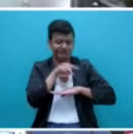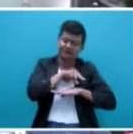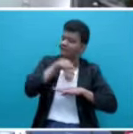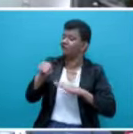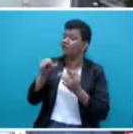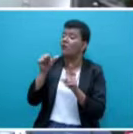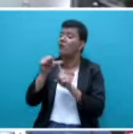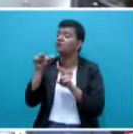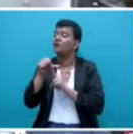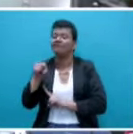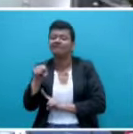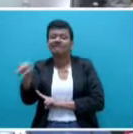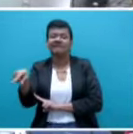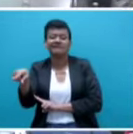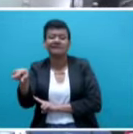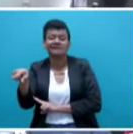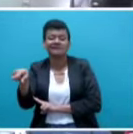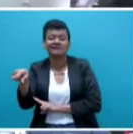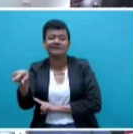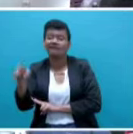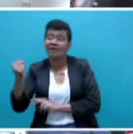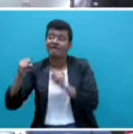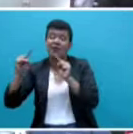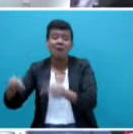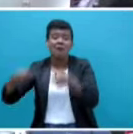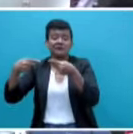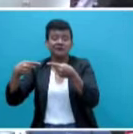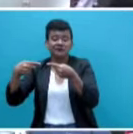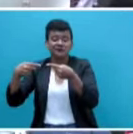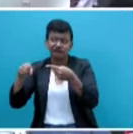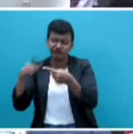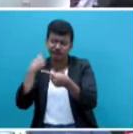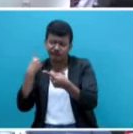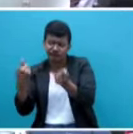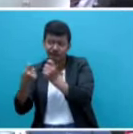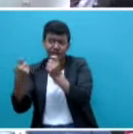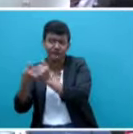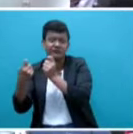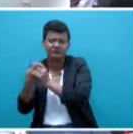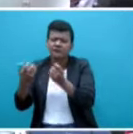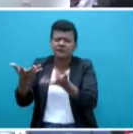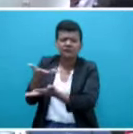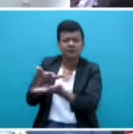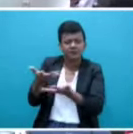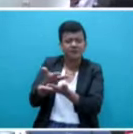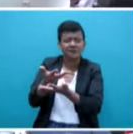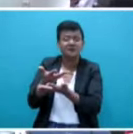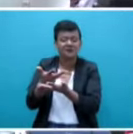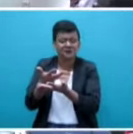dates in February, August, September and December were duly considered and supported by the